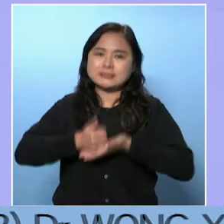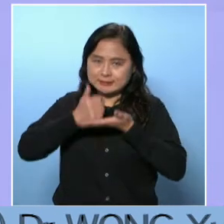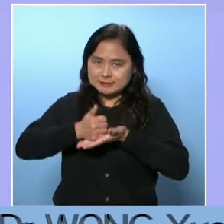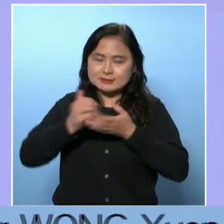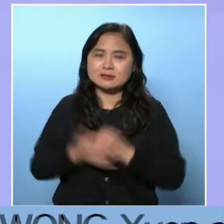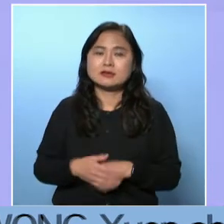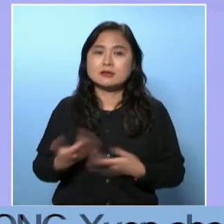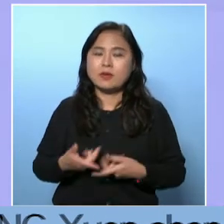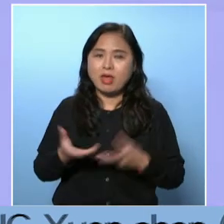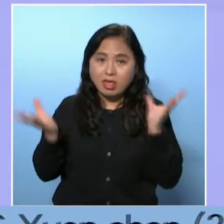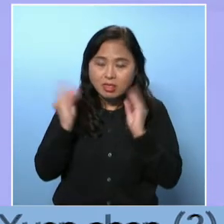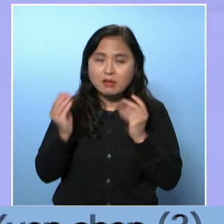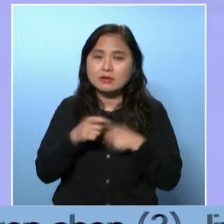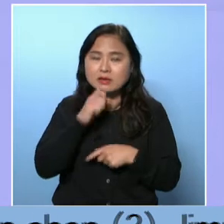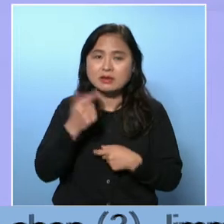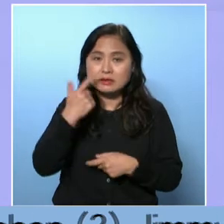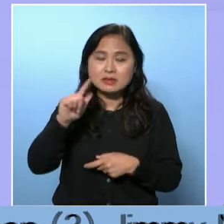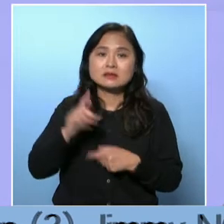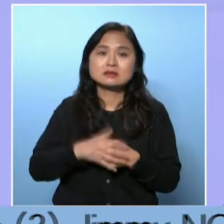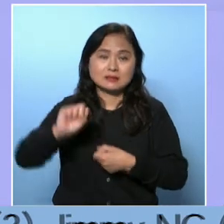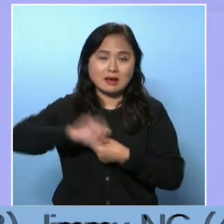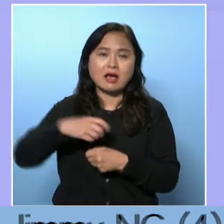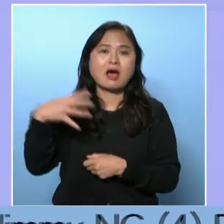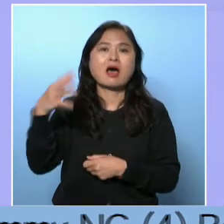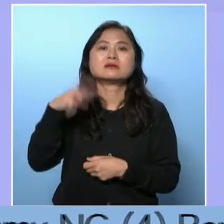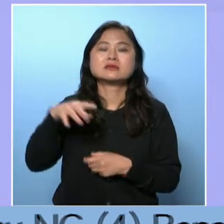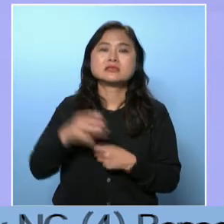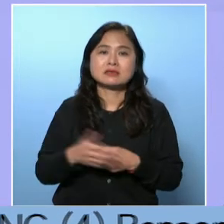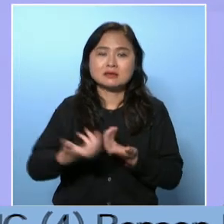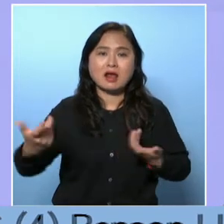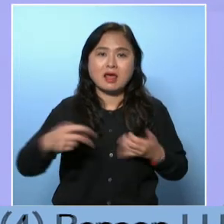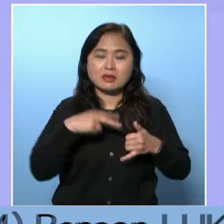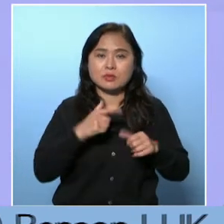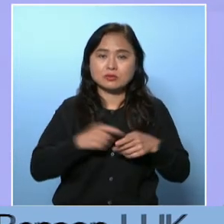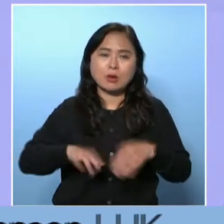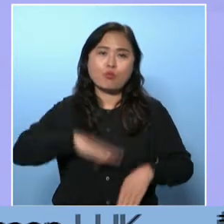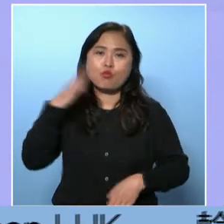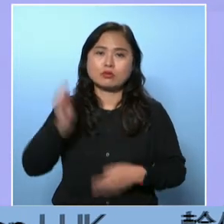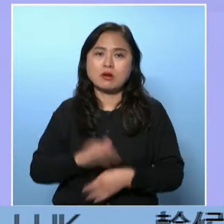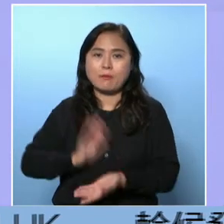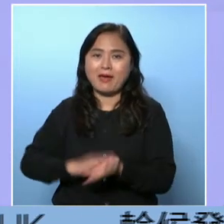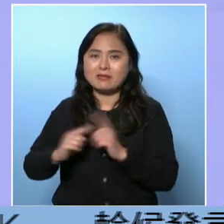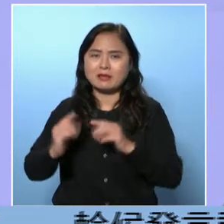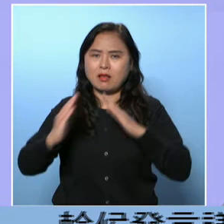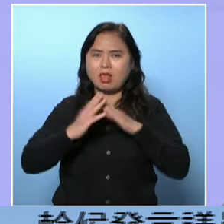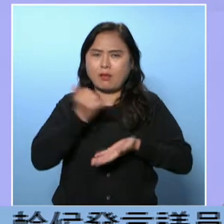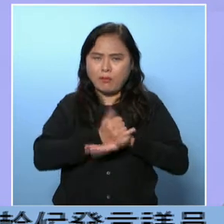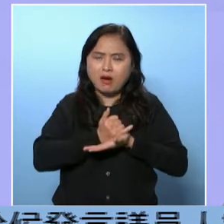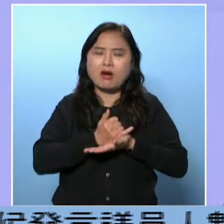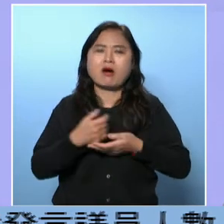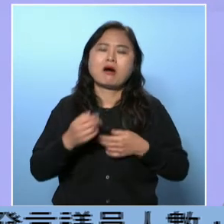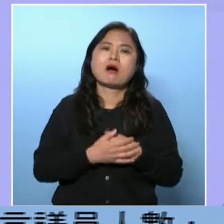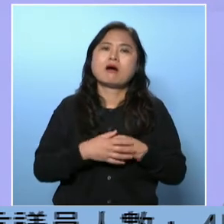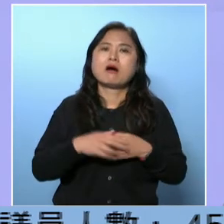servants, and also disciplined services and volunteers, my deepest respect. The